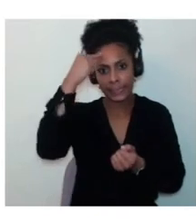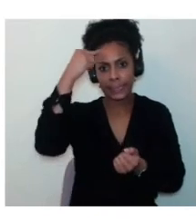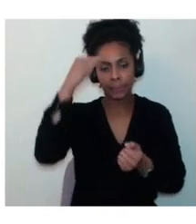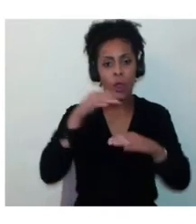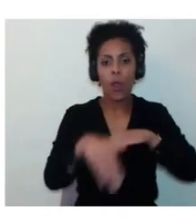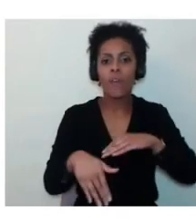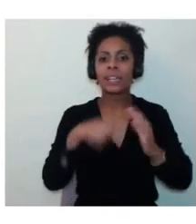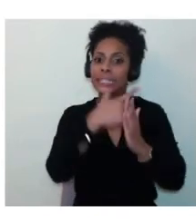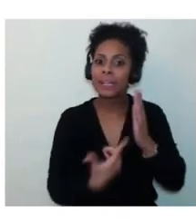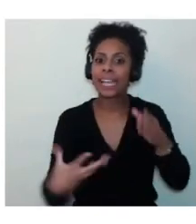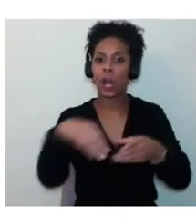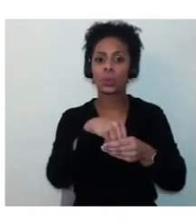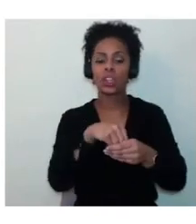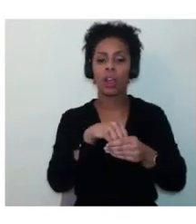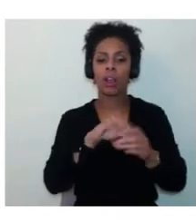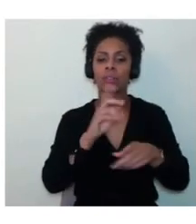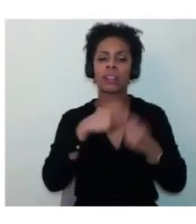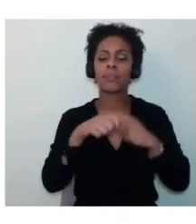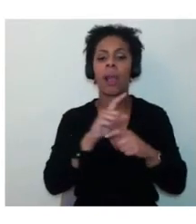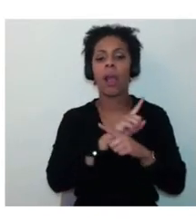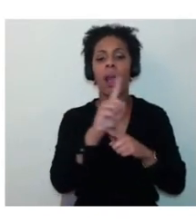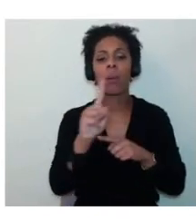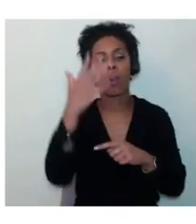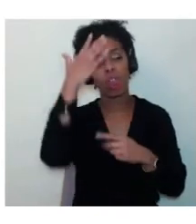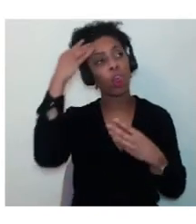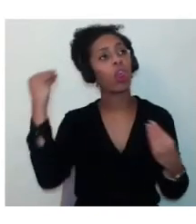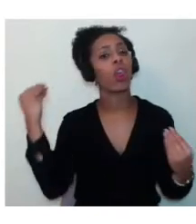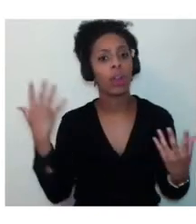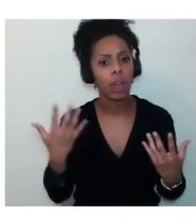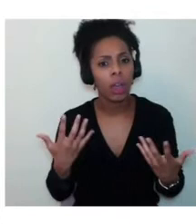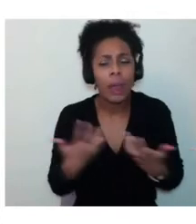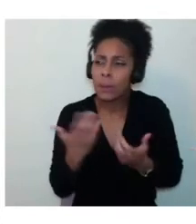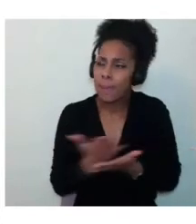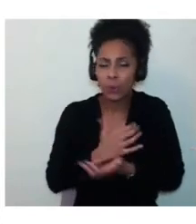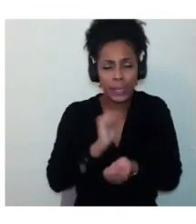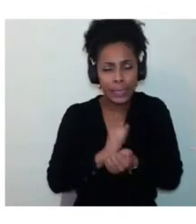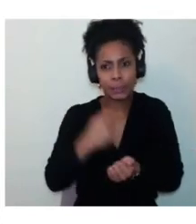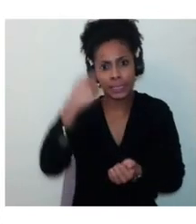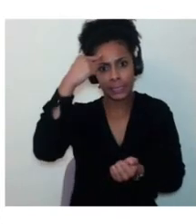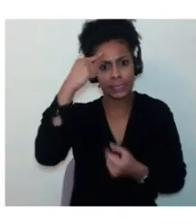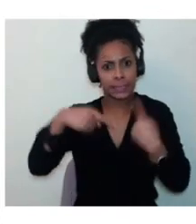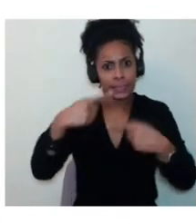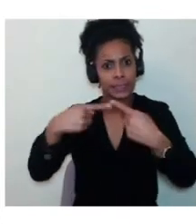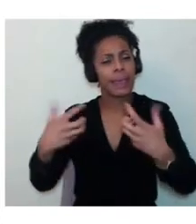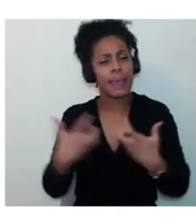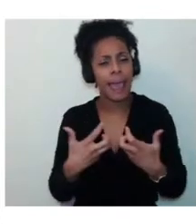off the board agenda or the agenda generally? Leena, do you want to take it?